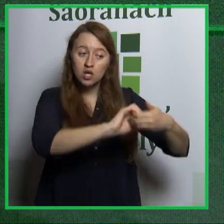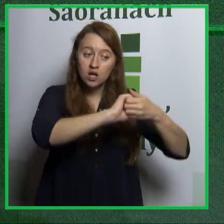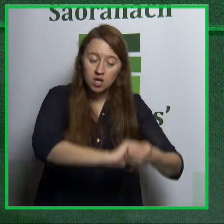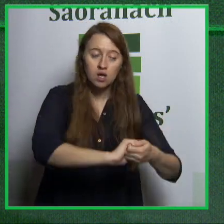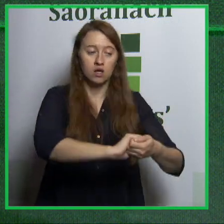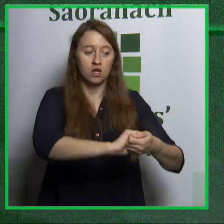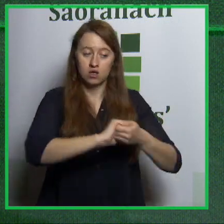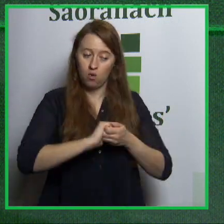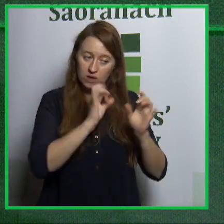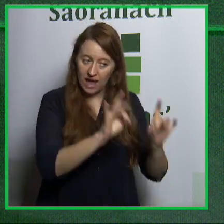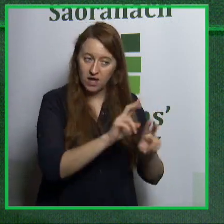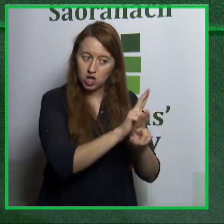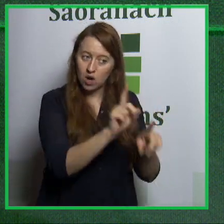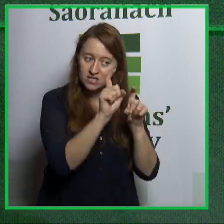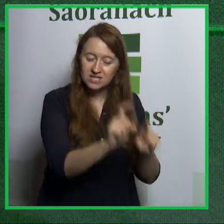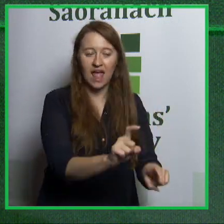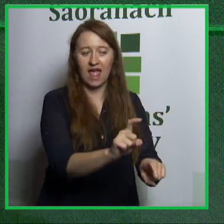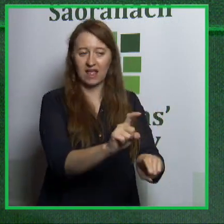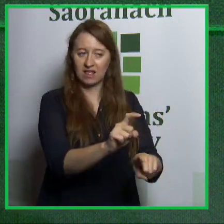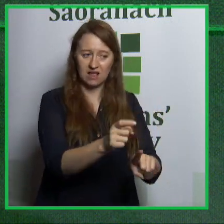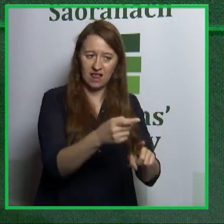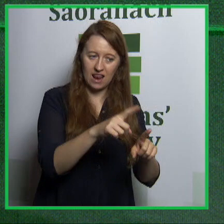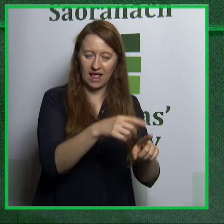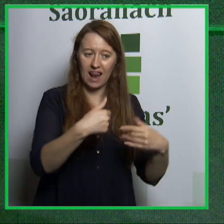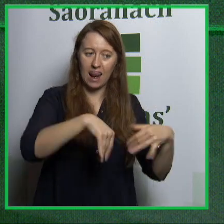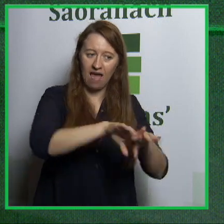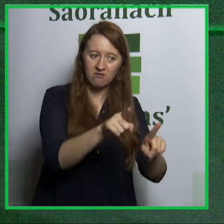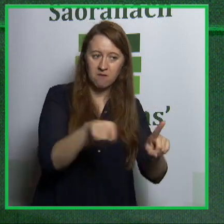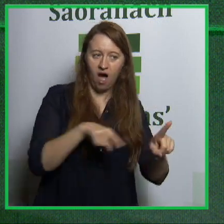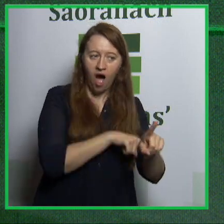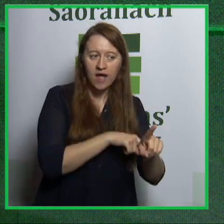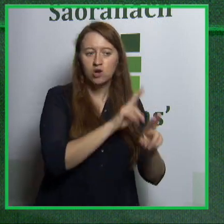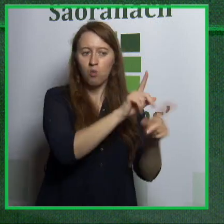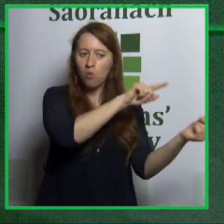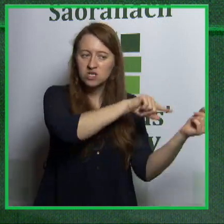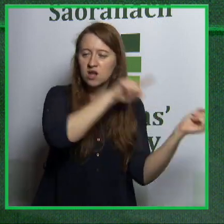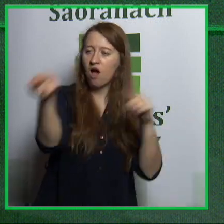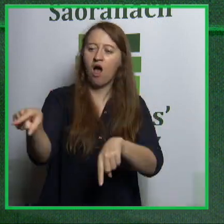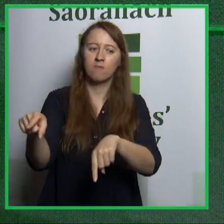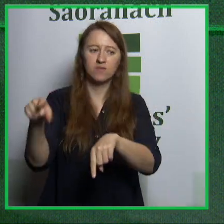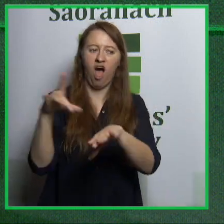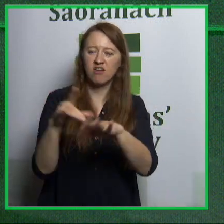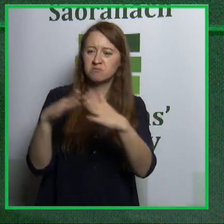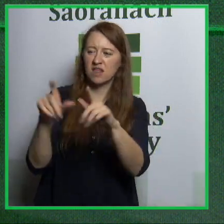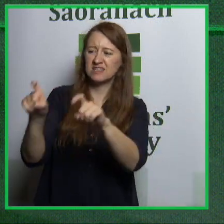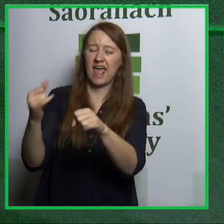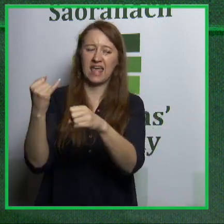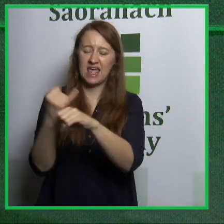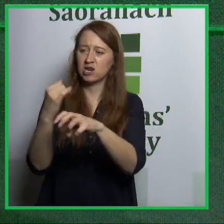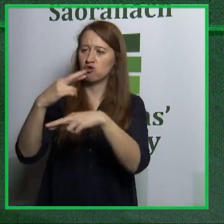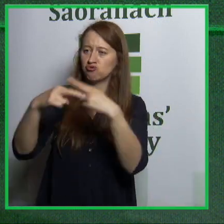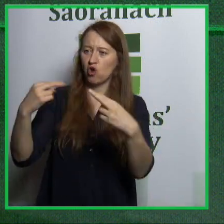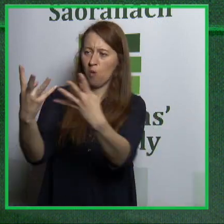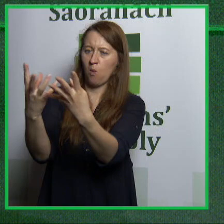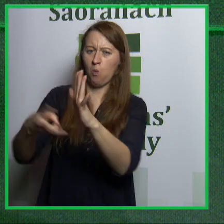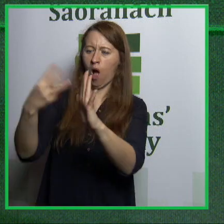not going to spend months in a padded cell. We're going to take you somewhere where you can talk about your feelings, articulate what you want, and we're going to find